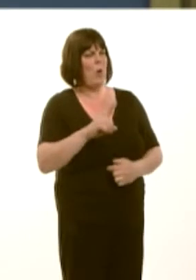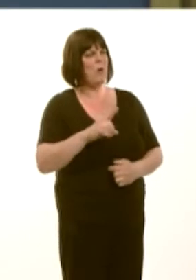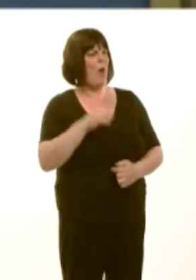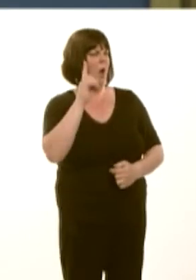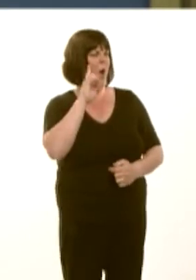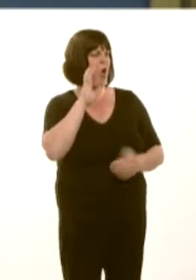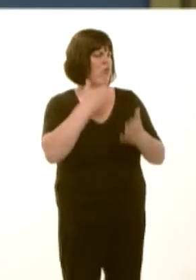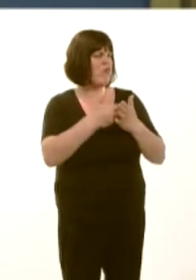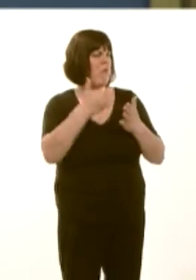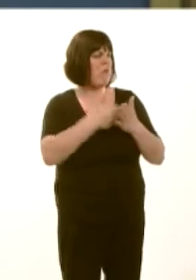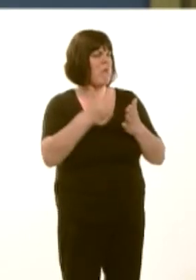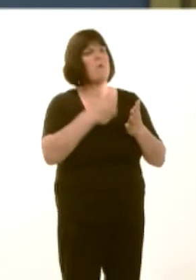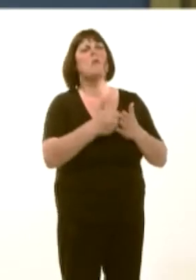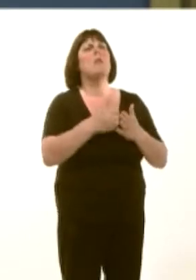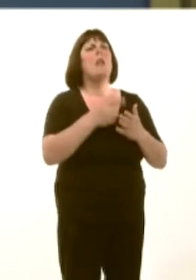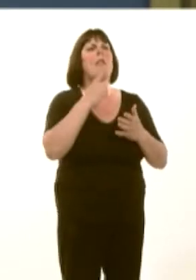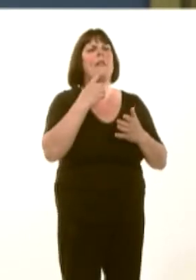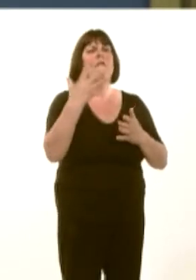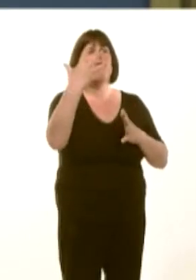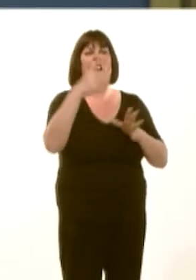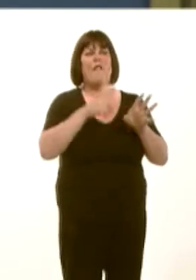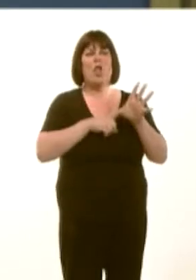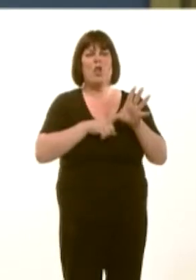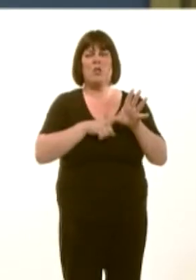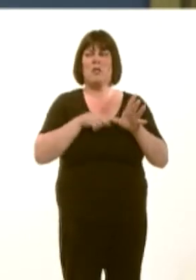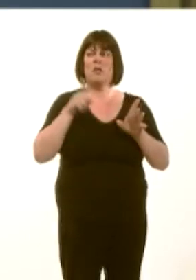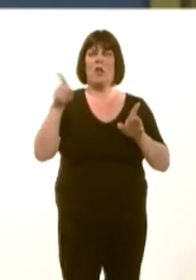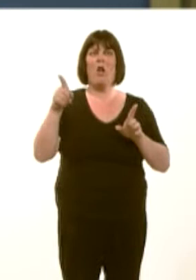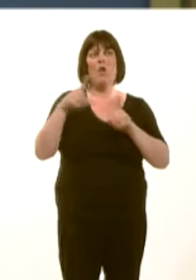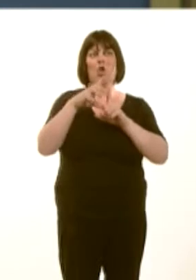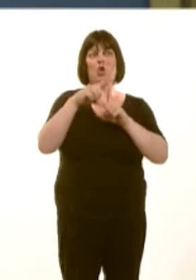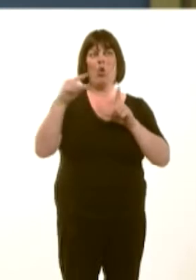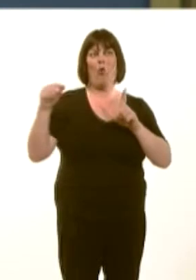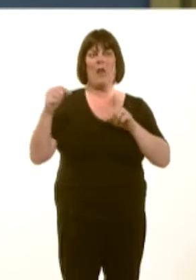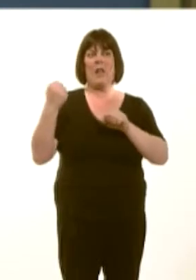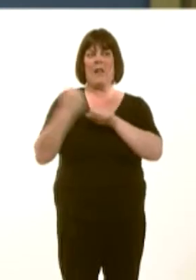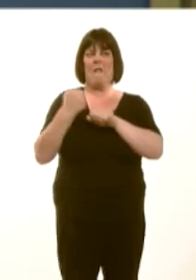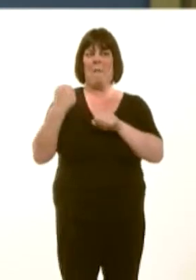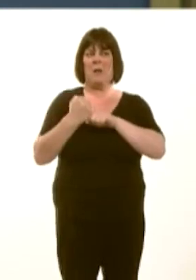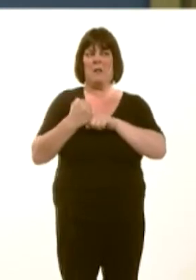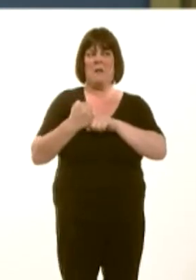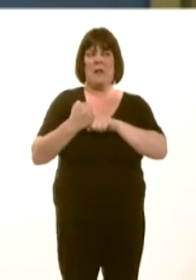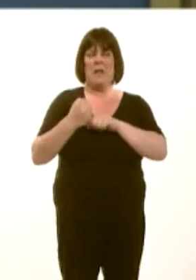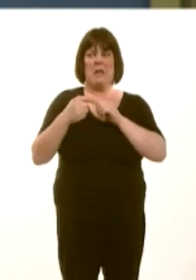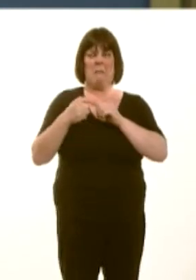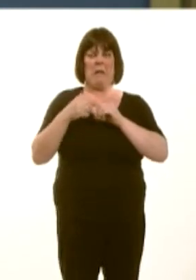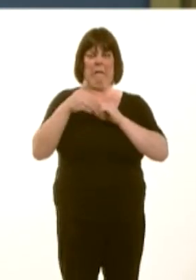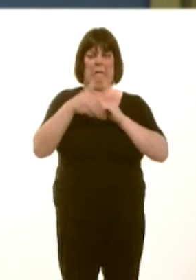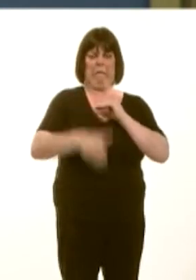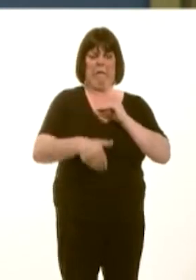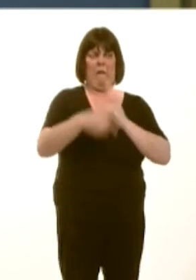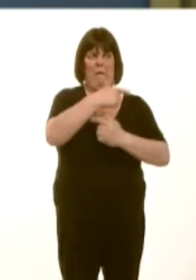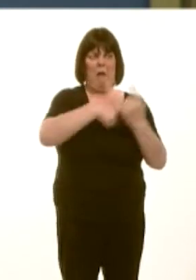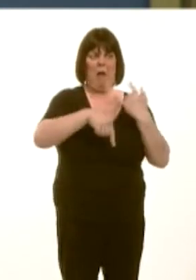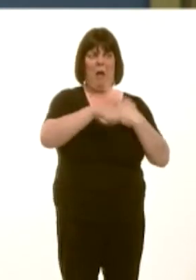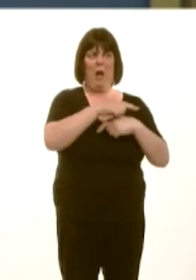you would agree, that the impact of 5 years of Tory government has had a detrimental impact